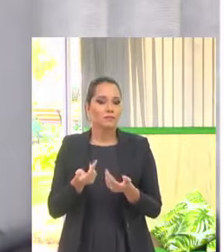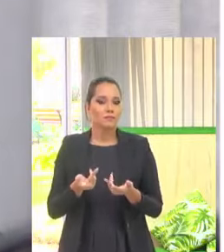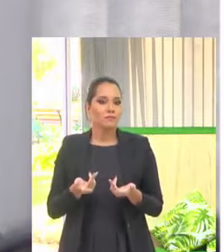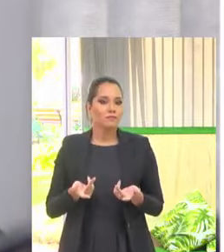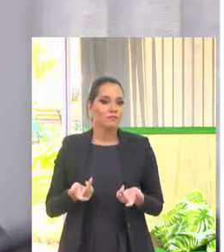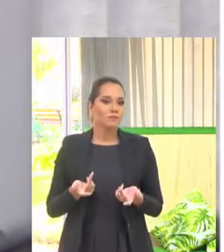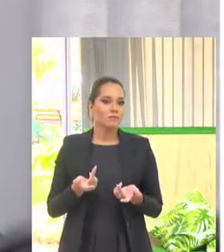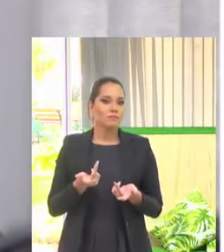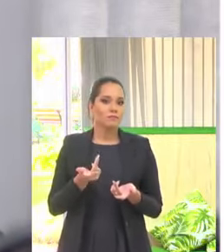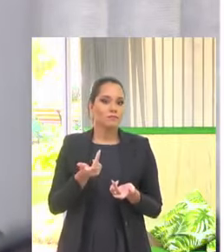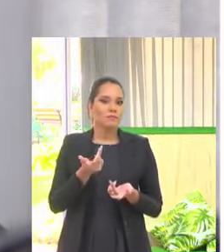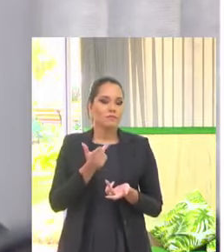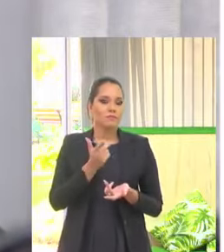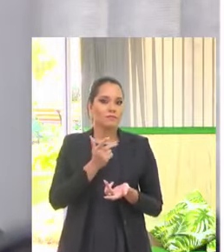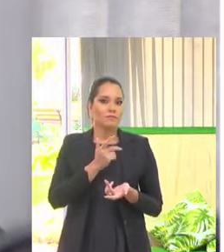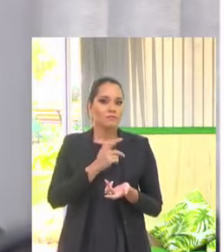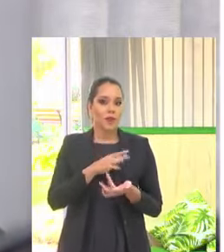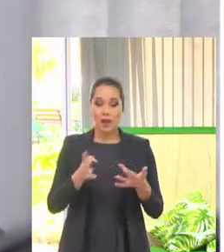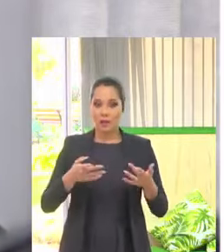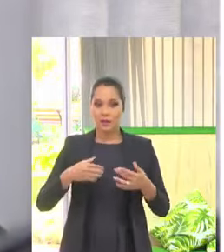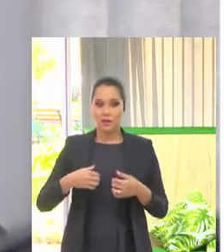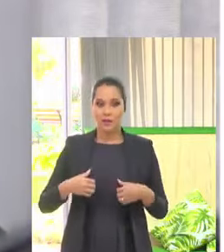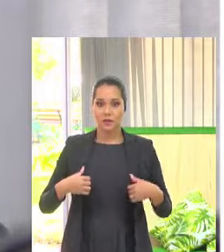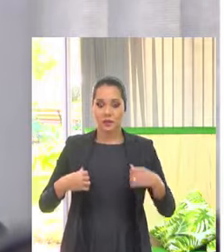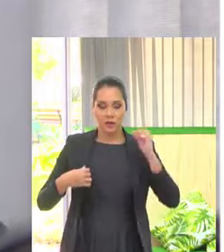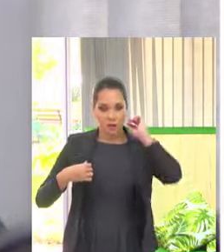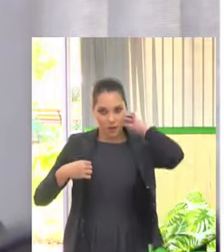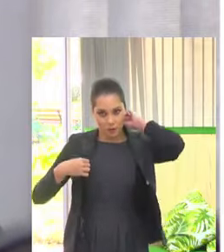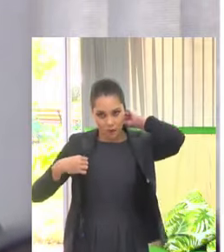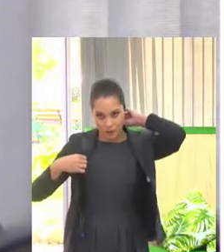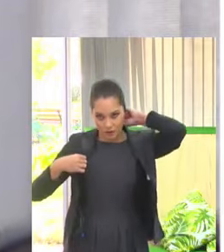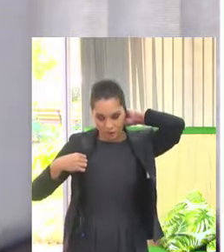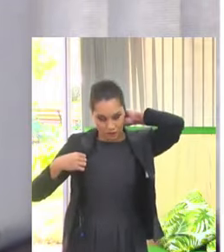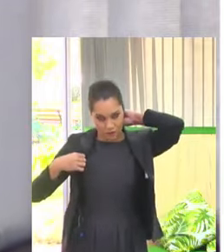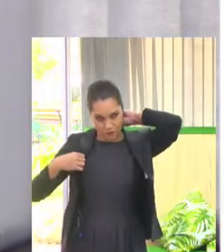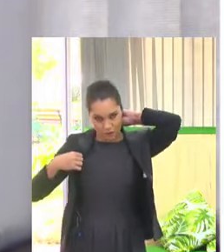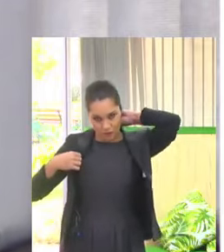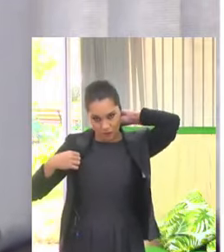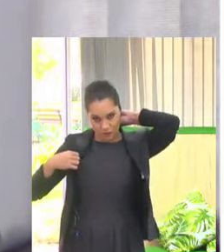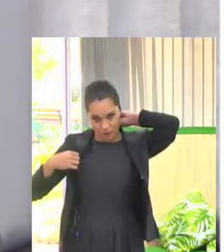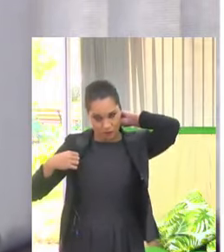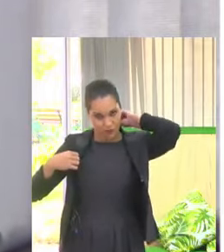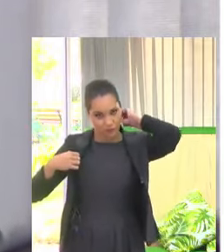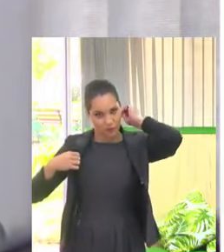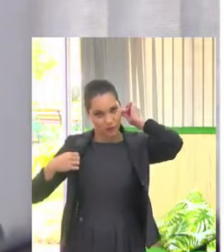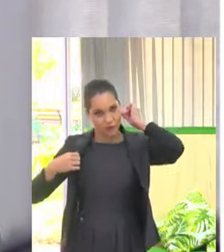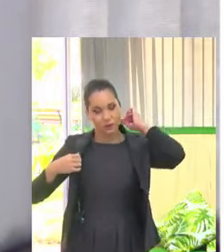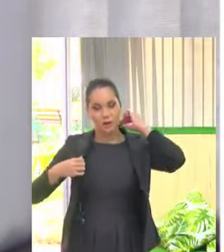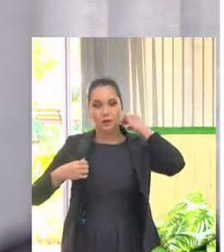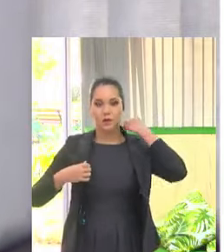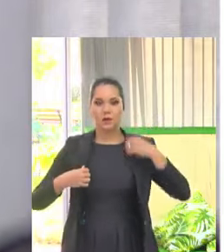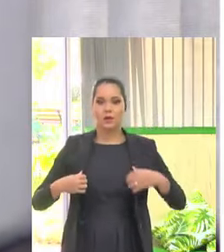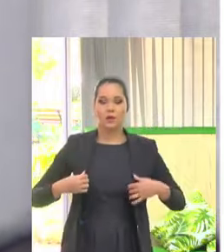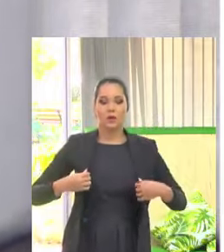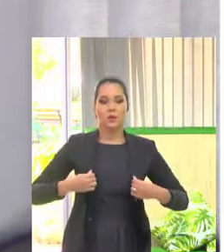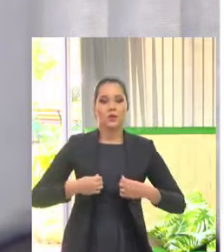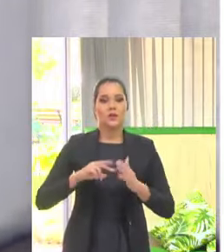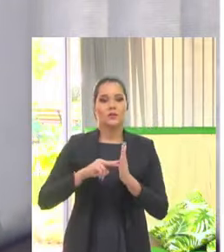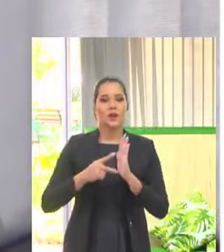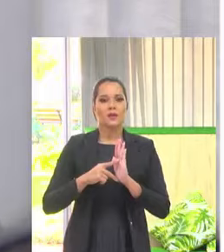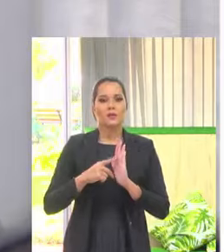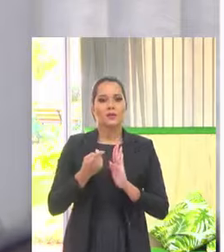or expression meaning to a real life in Brazilian policy context, this will certainly help